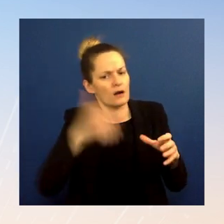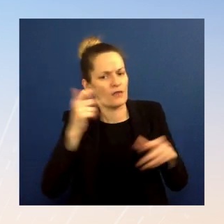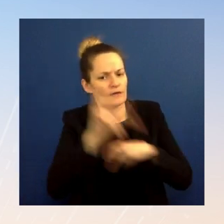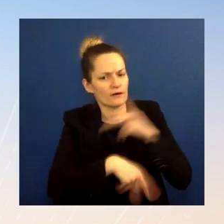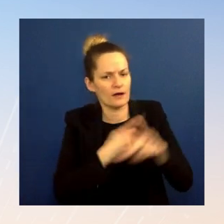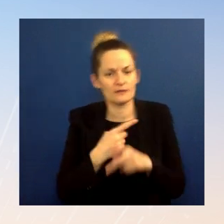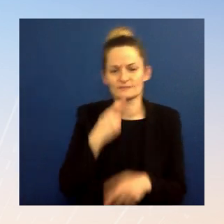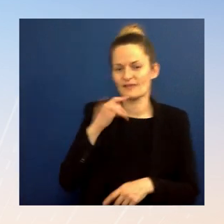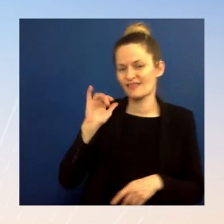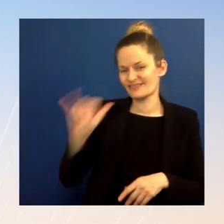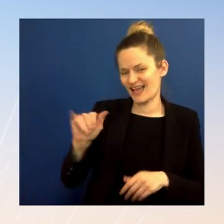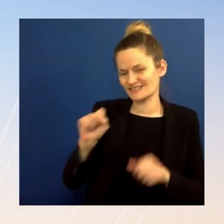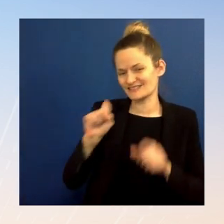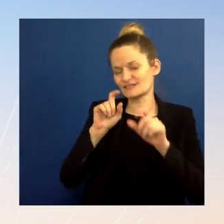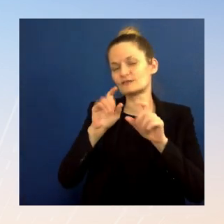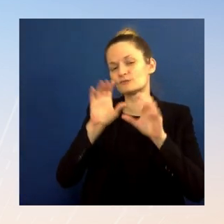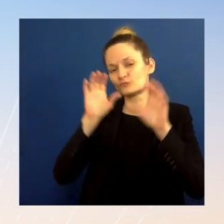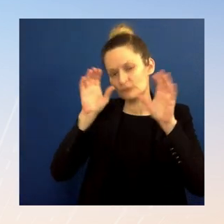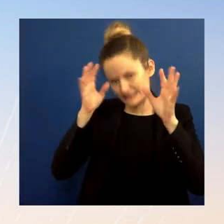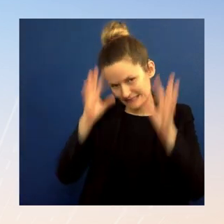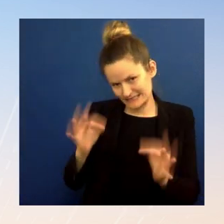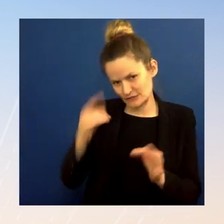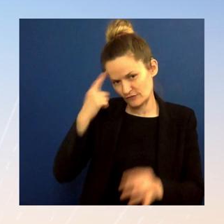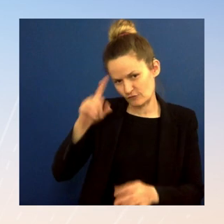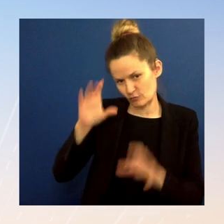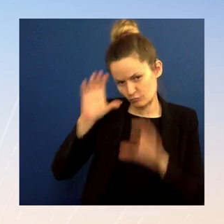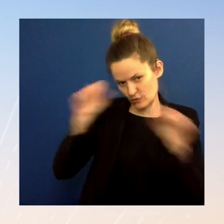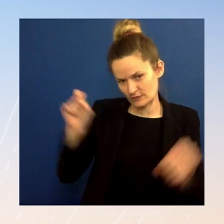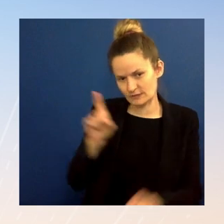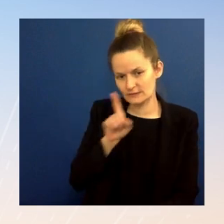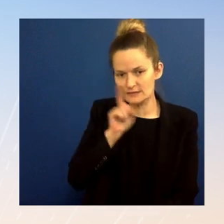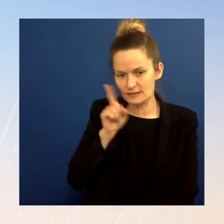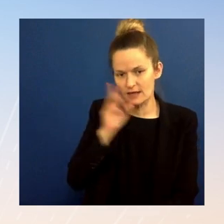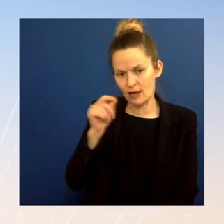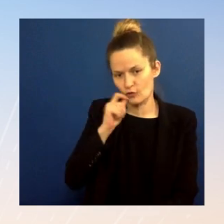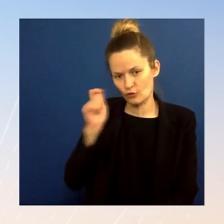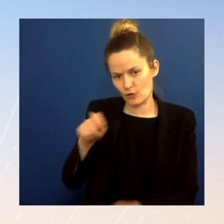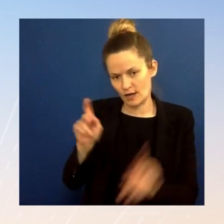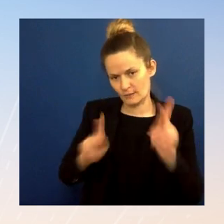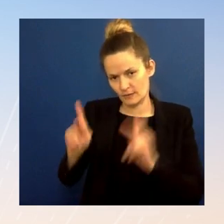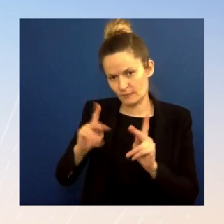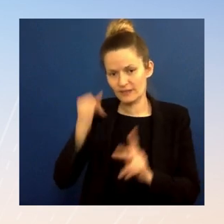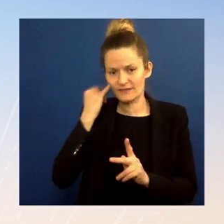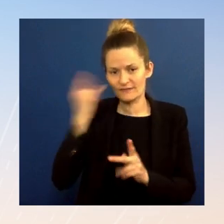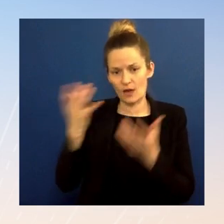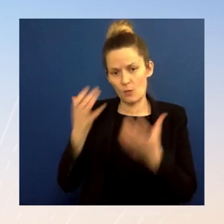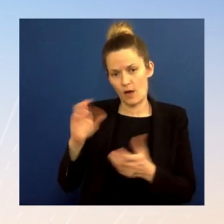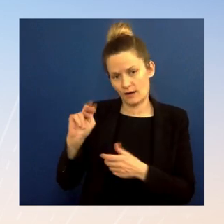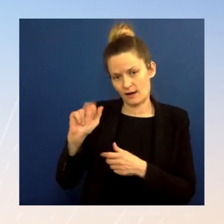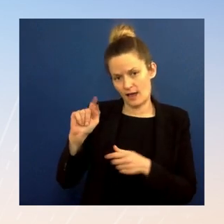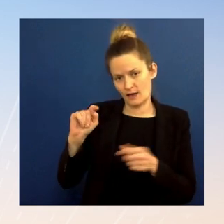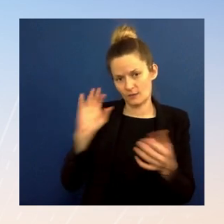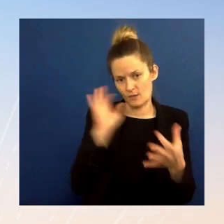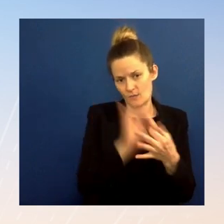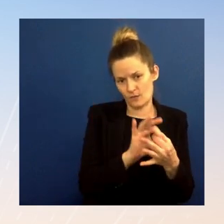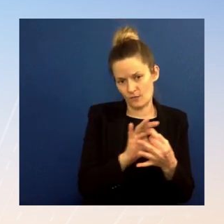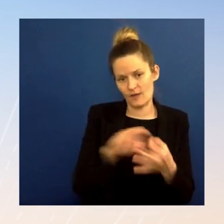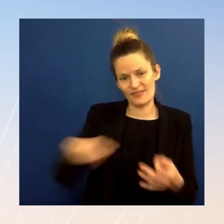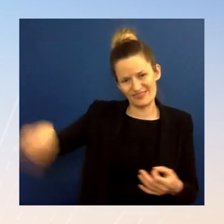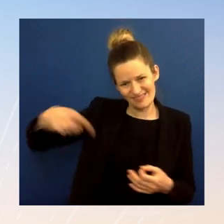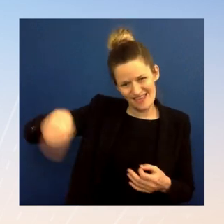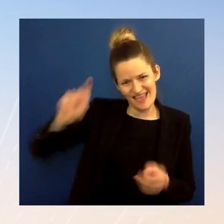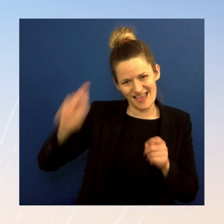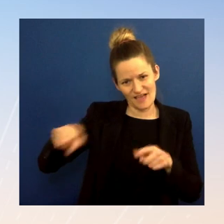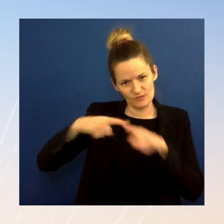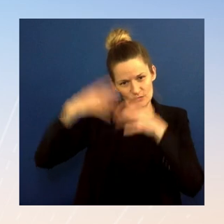in NATO. Decision for NATO to make if they're going to be members, including in terms of other security guarantees. We're in touch regularly with them,